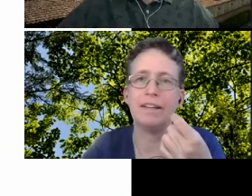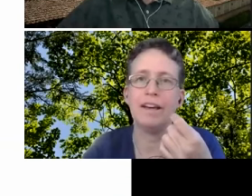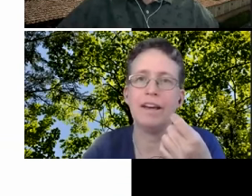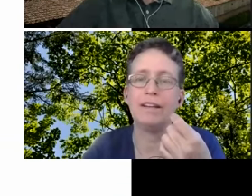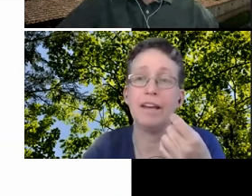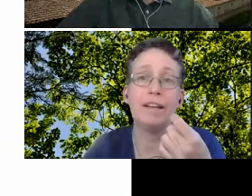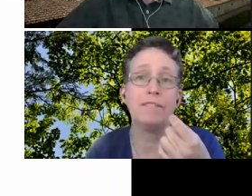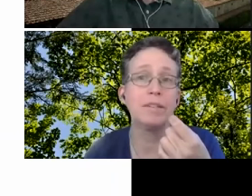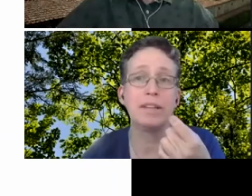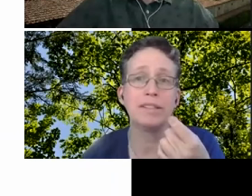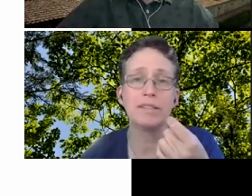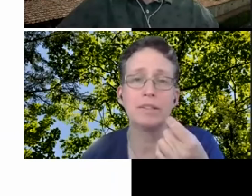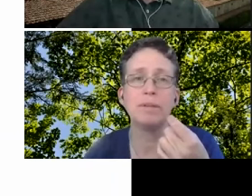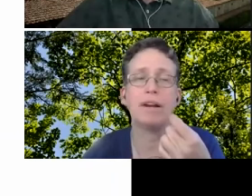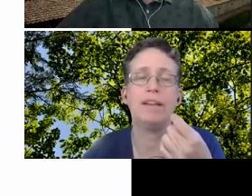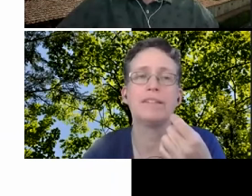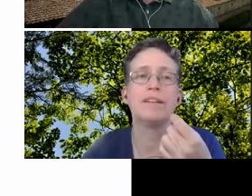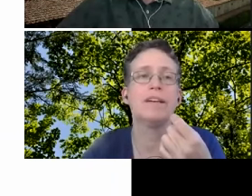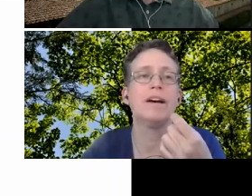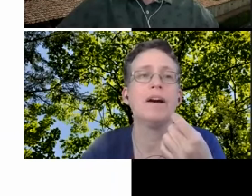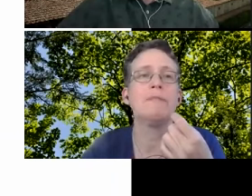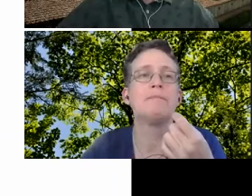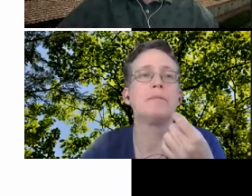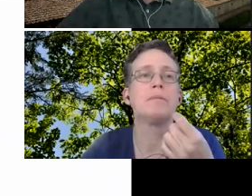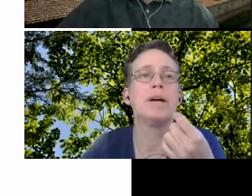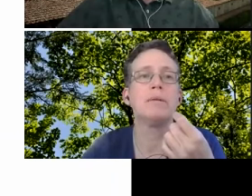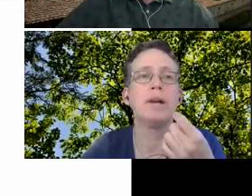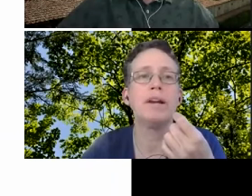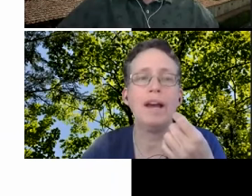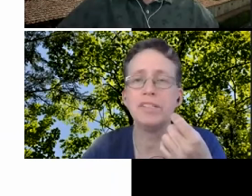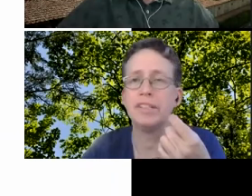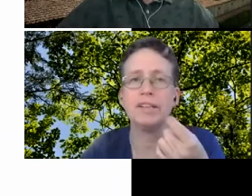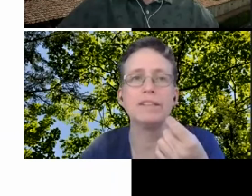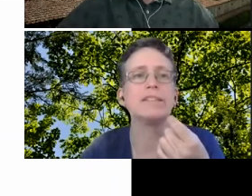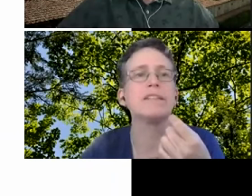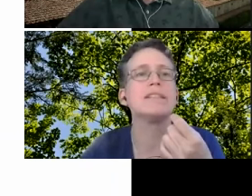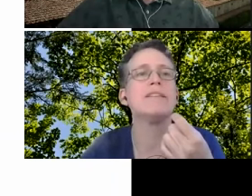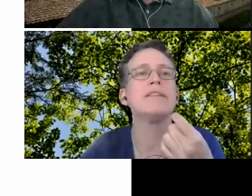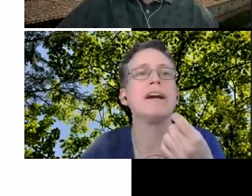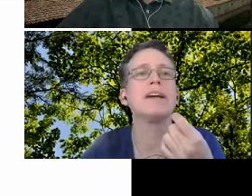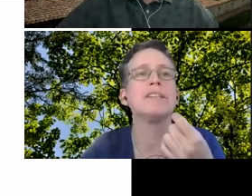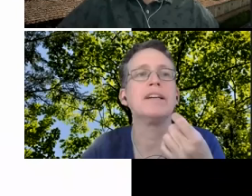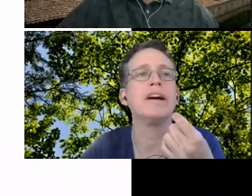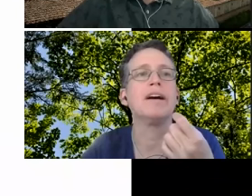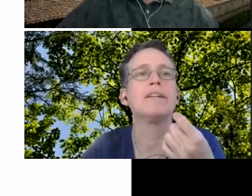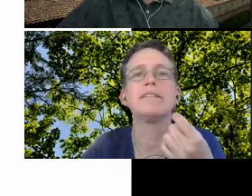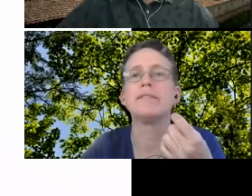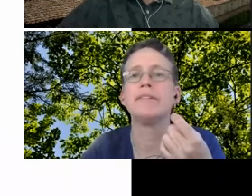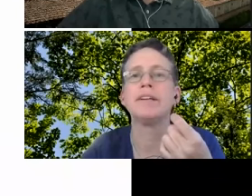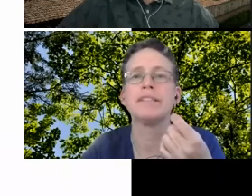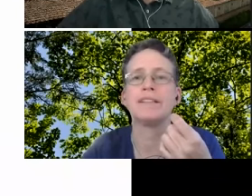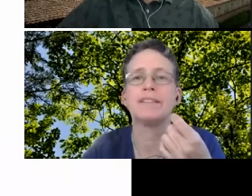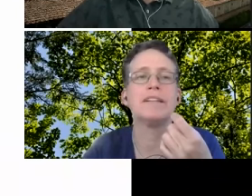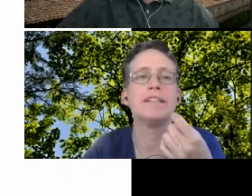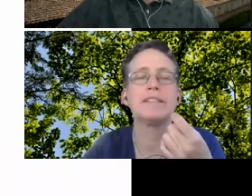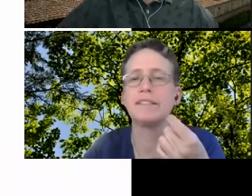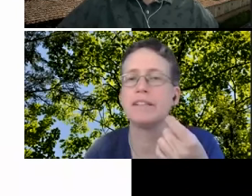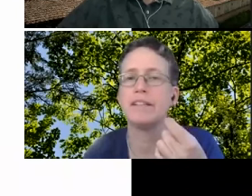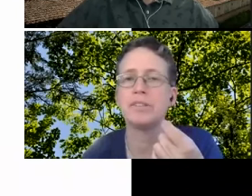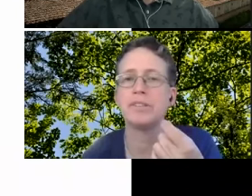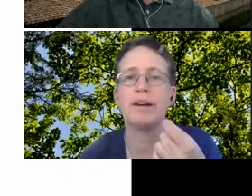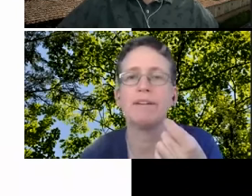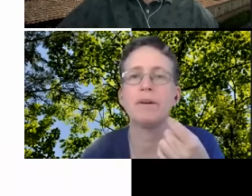and any of those guesses could be right. Where it actually is, let's see if it actually reveals. Yes, this